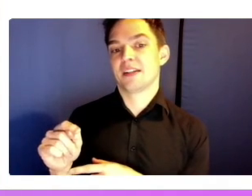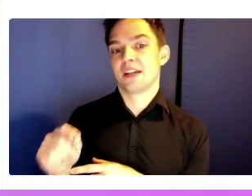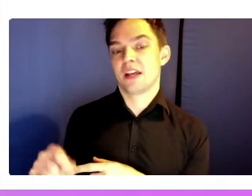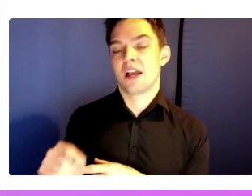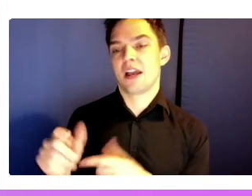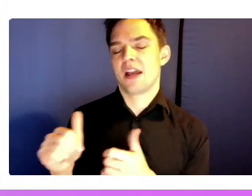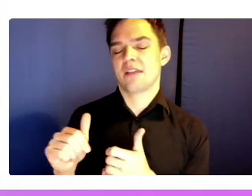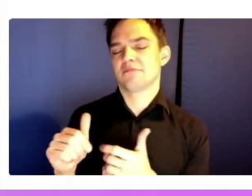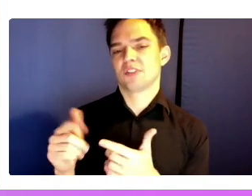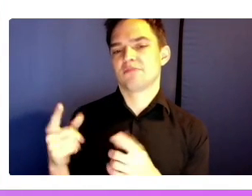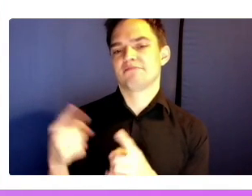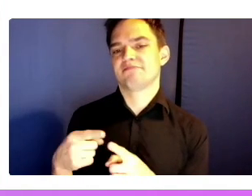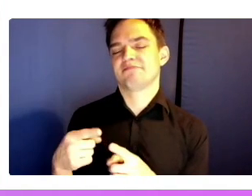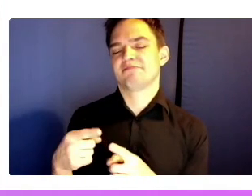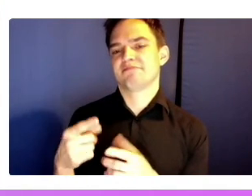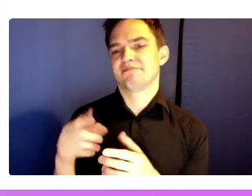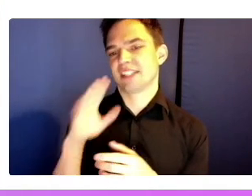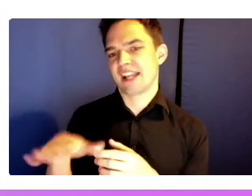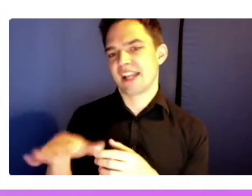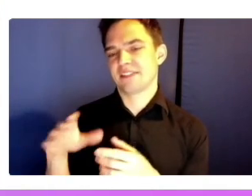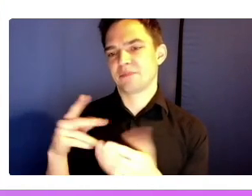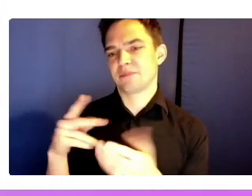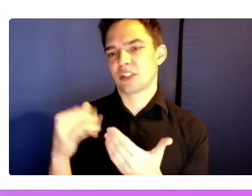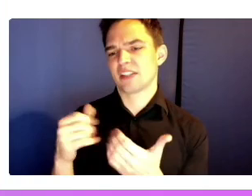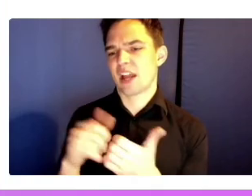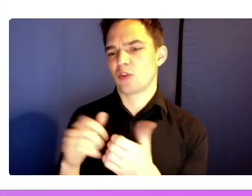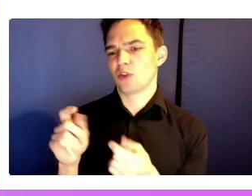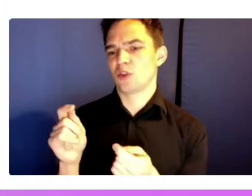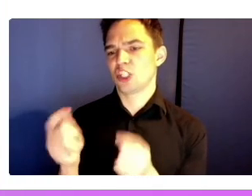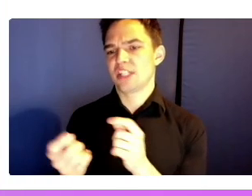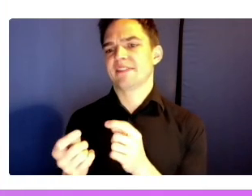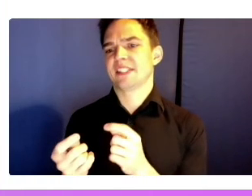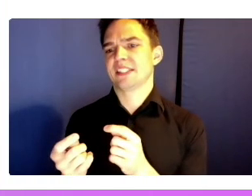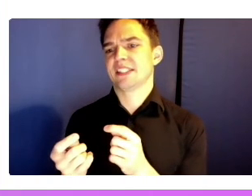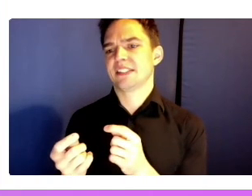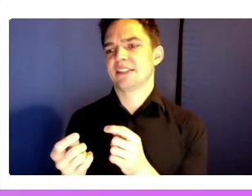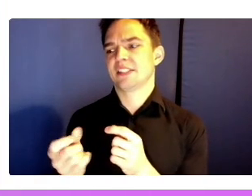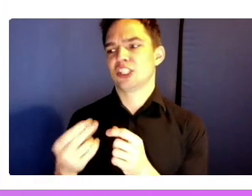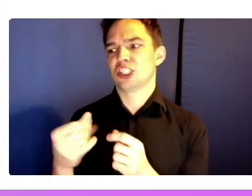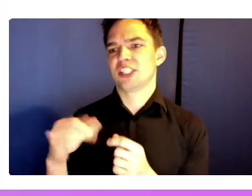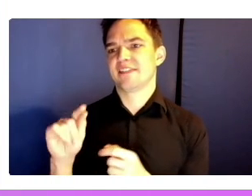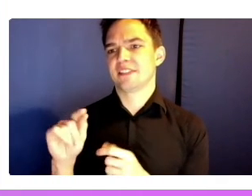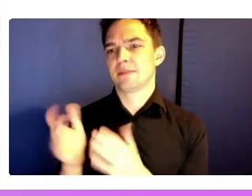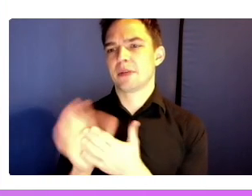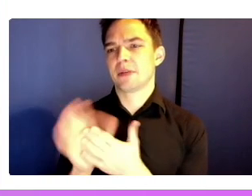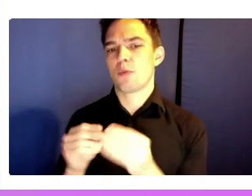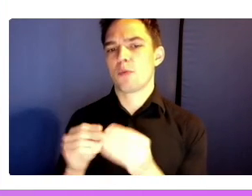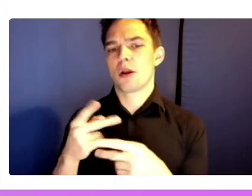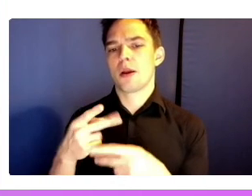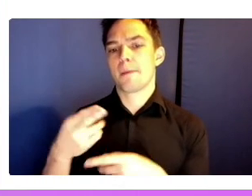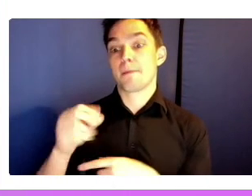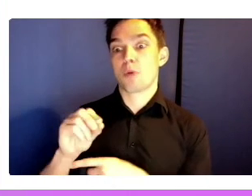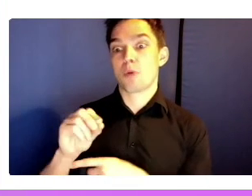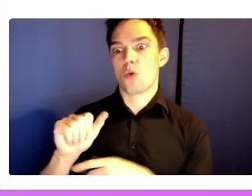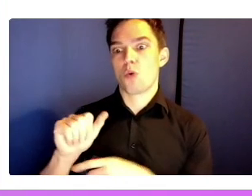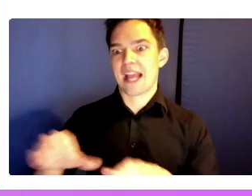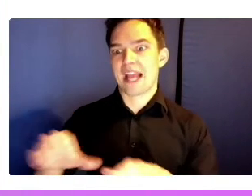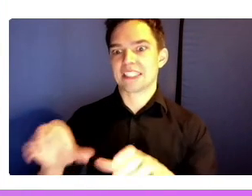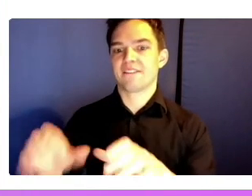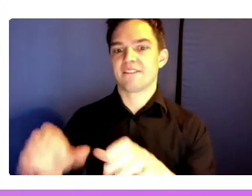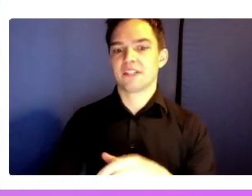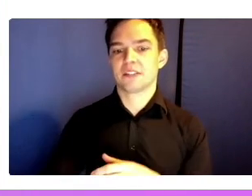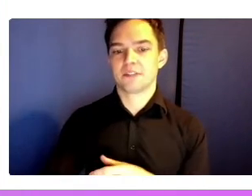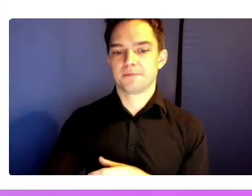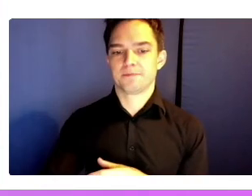How do you shift, and at what point do you shift to being more proactive? Yeah, no, this was